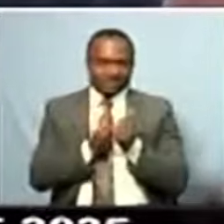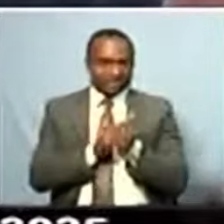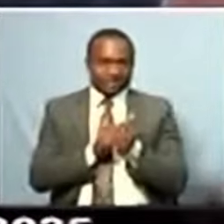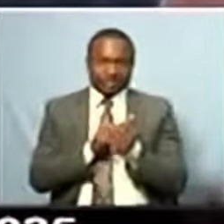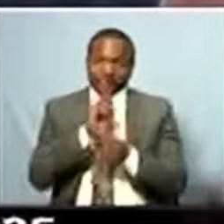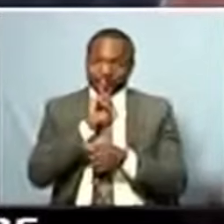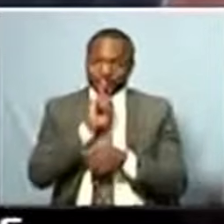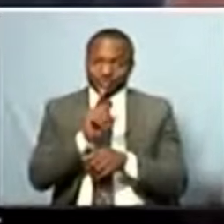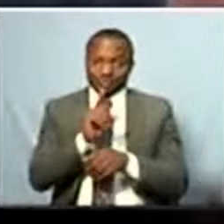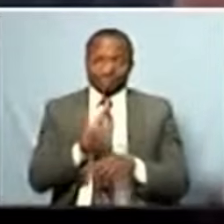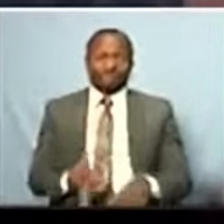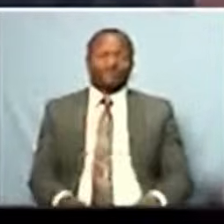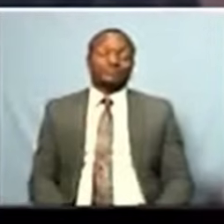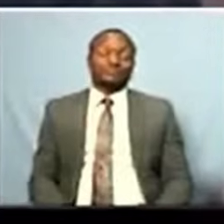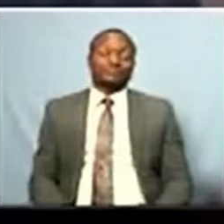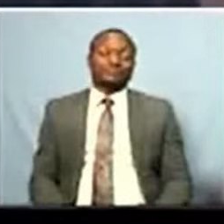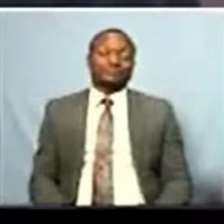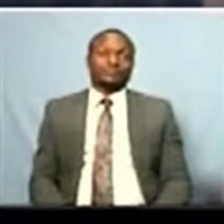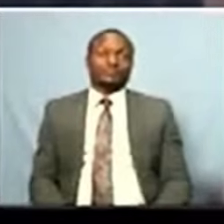really,